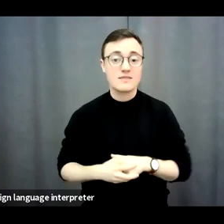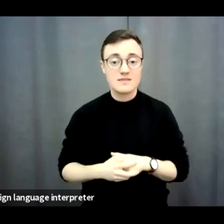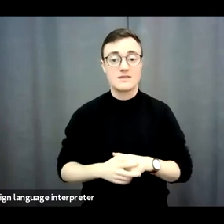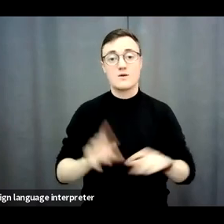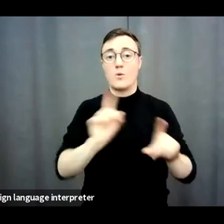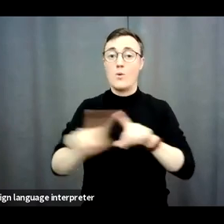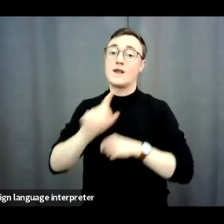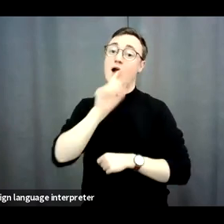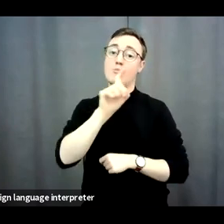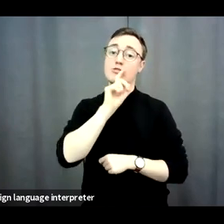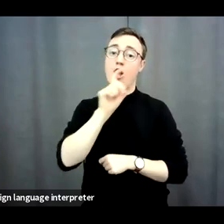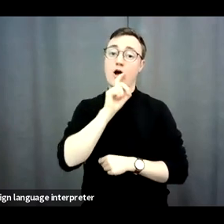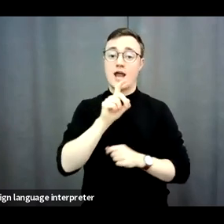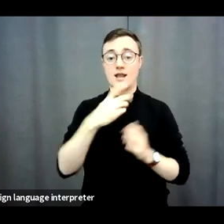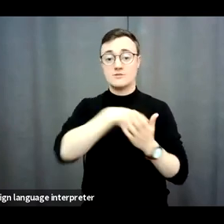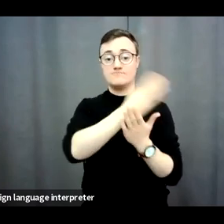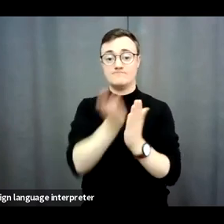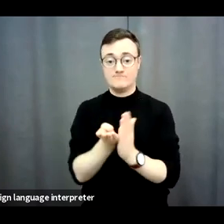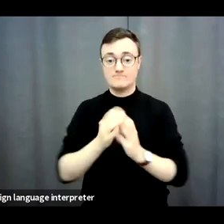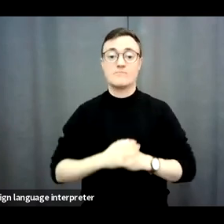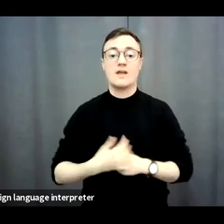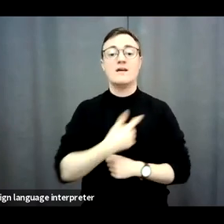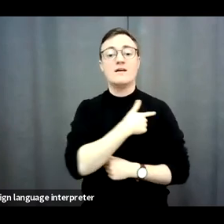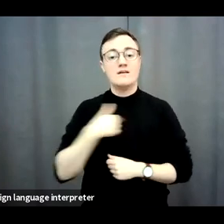remarks during the day. We would like you